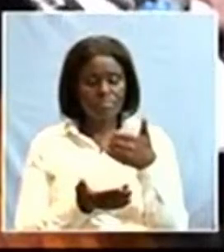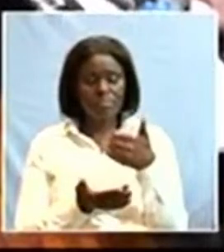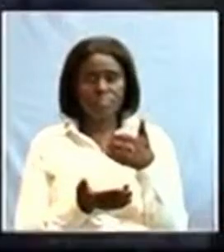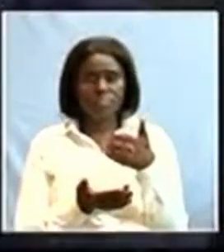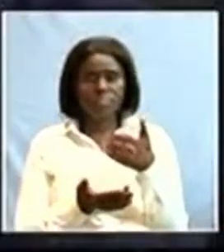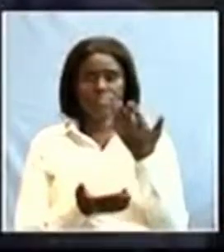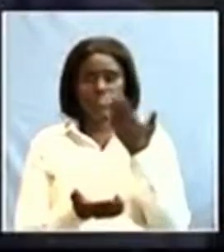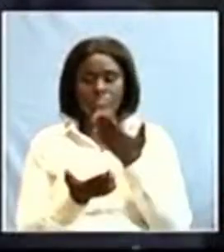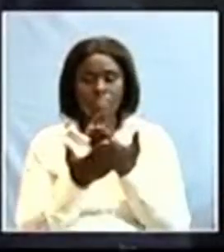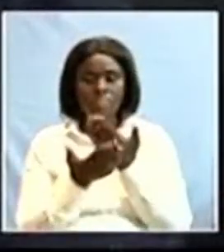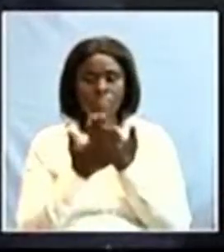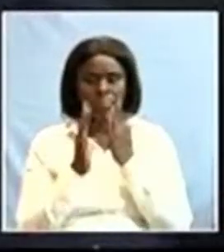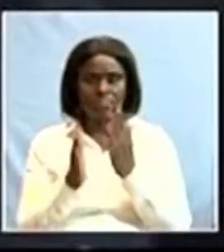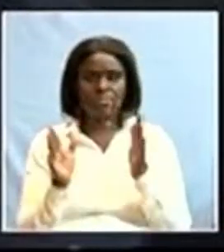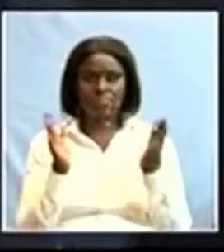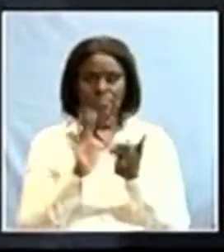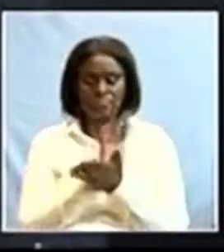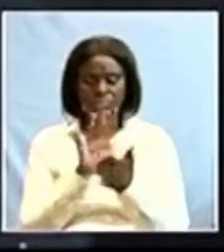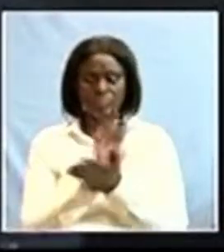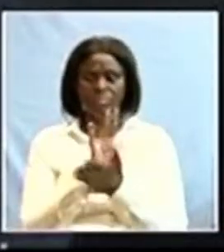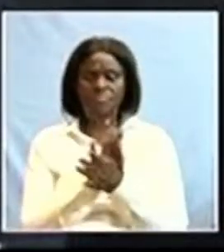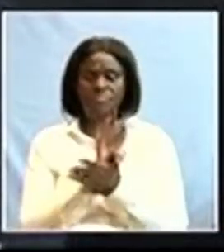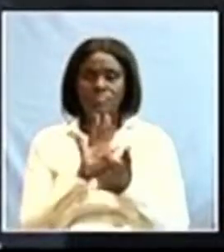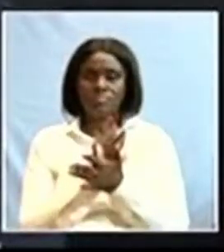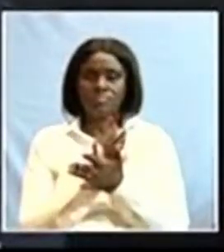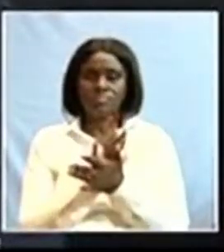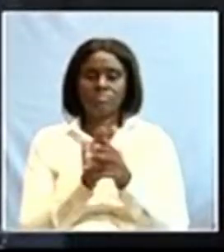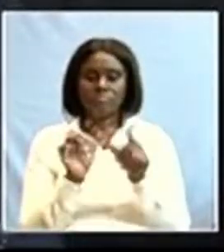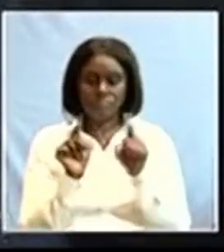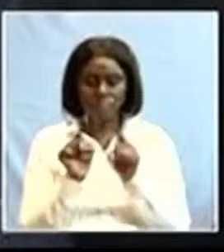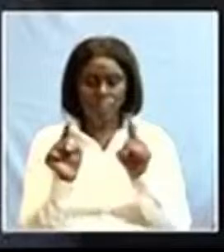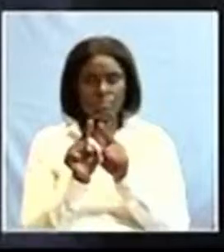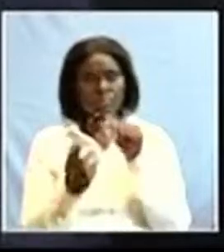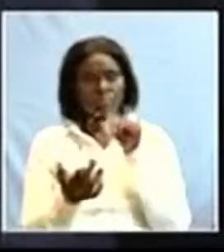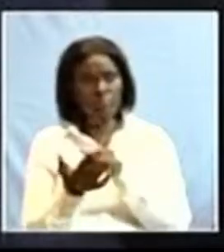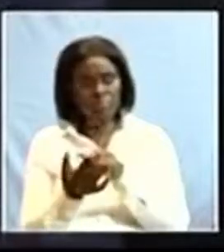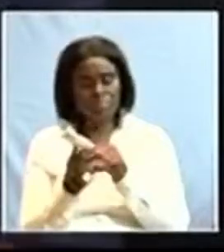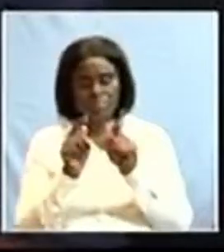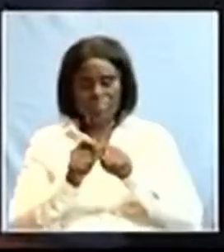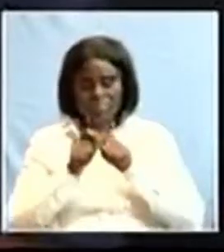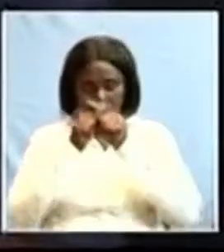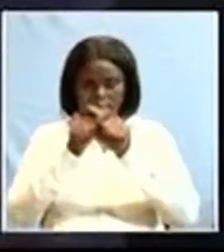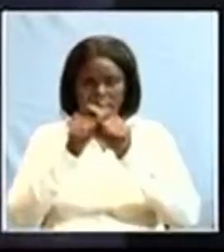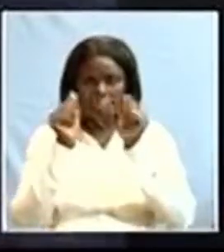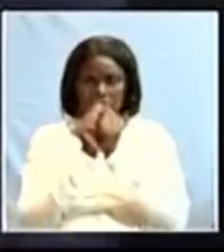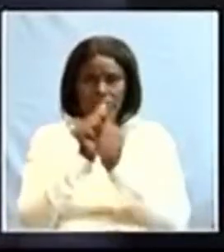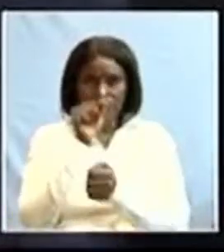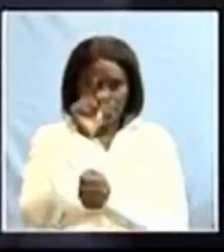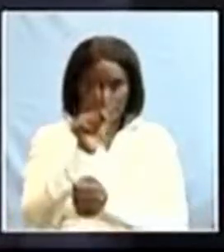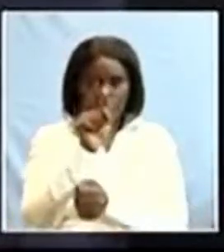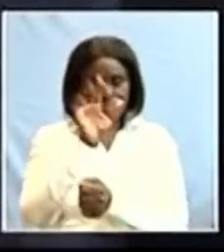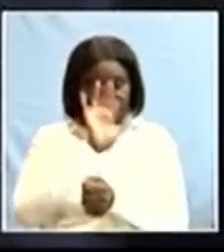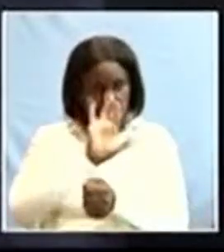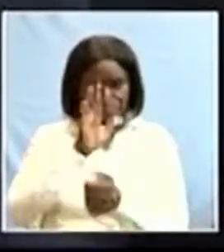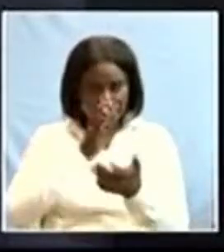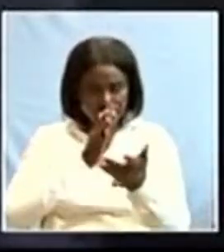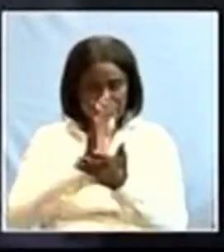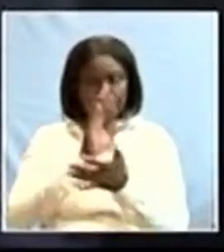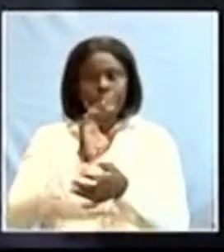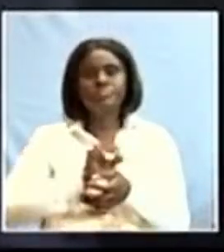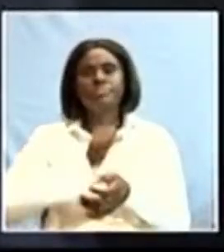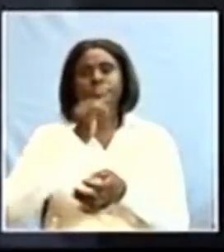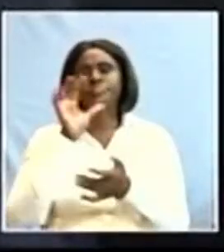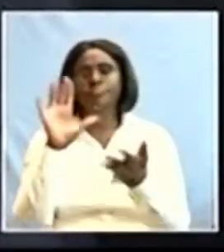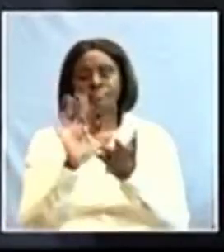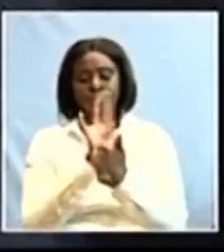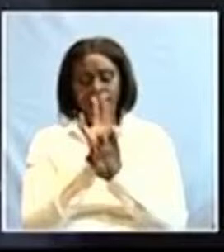the bidders' documents and issue them with your own corrected document